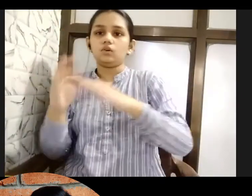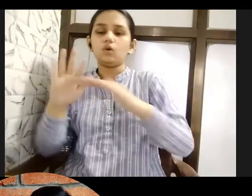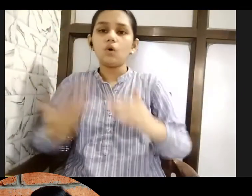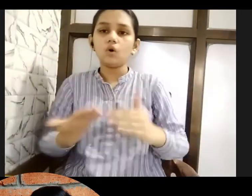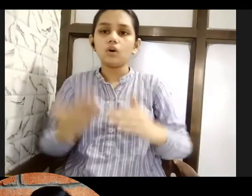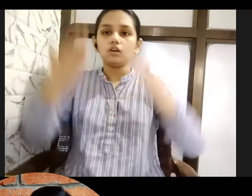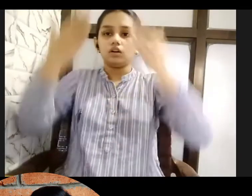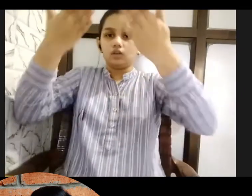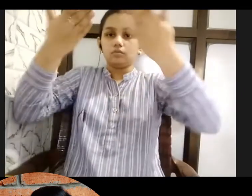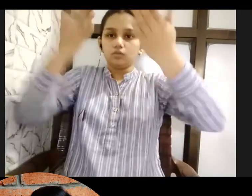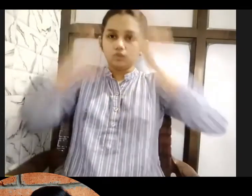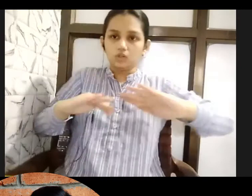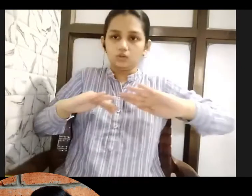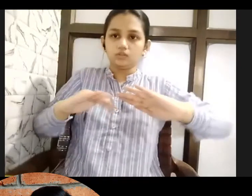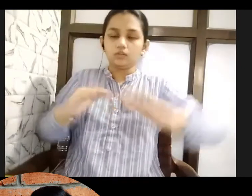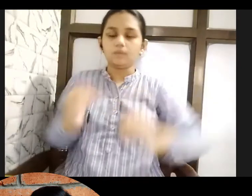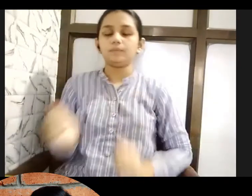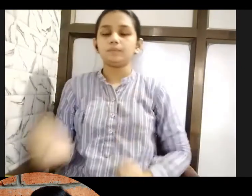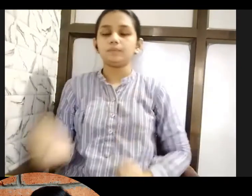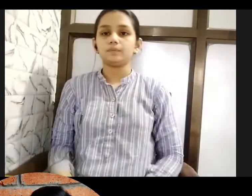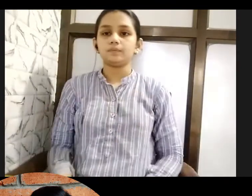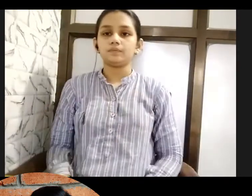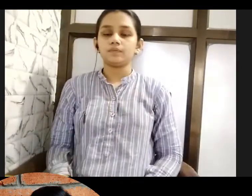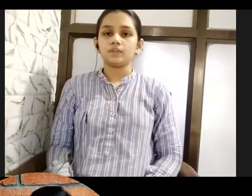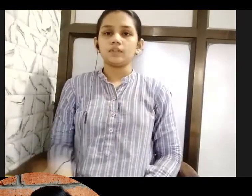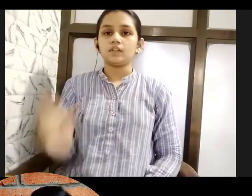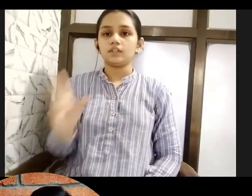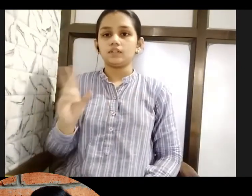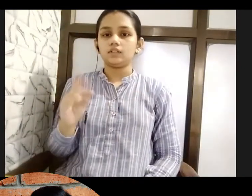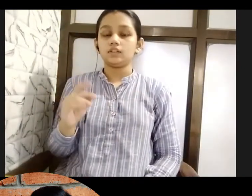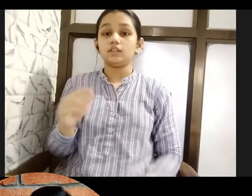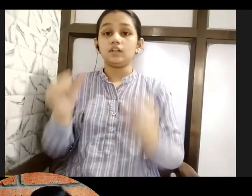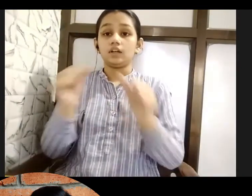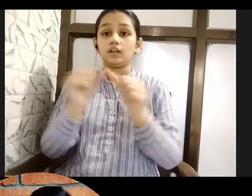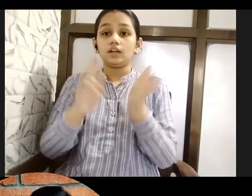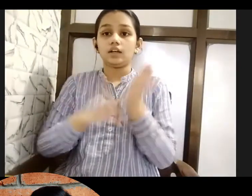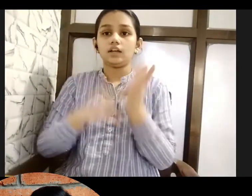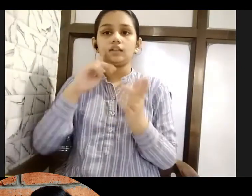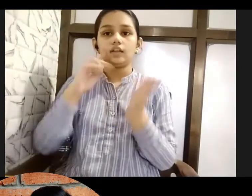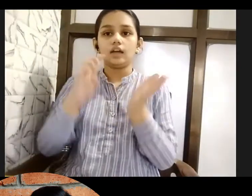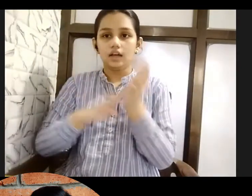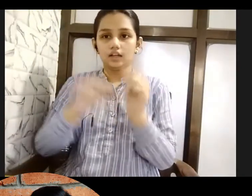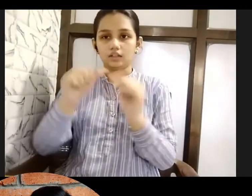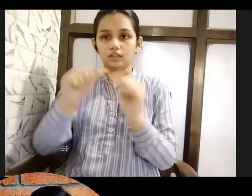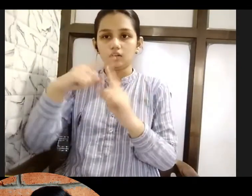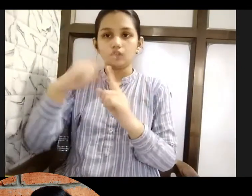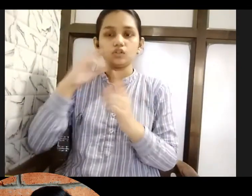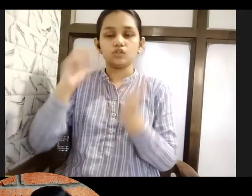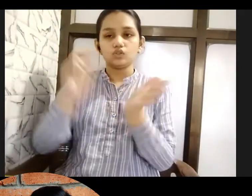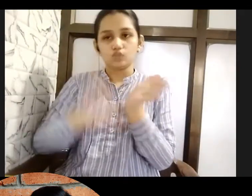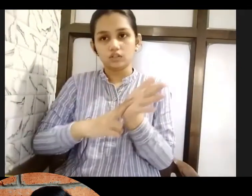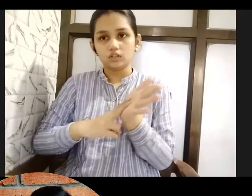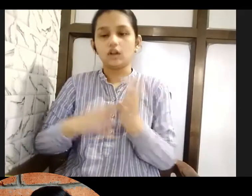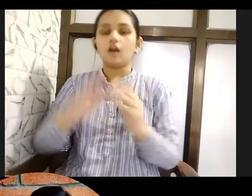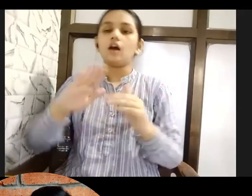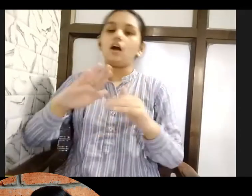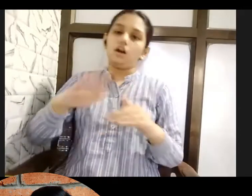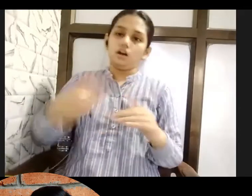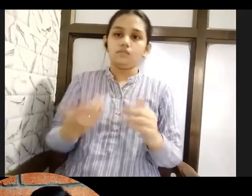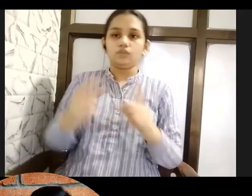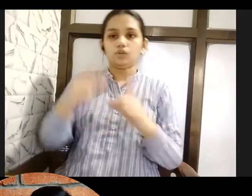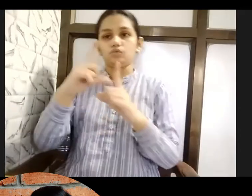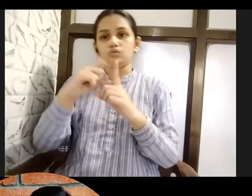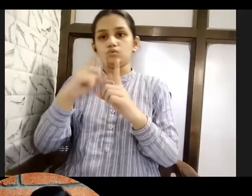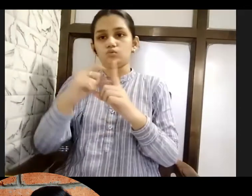Correct? Then again we have animation. We will do animation afterwards.